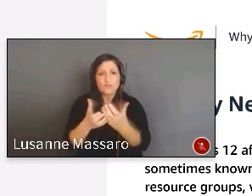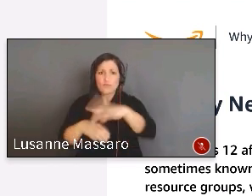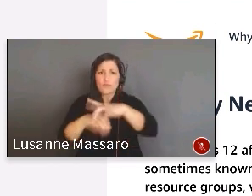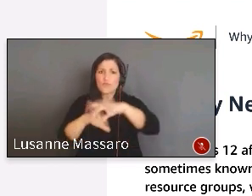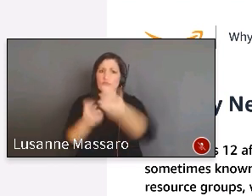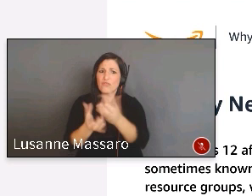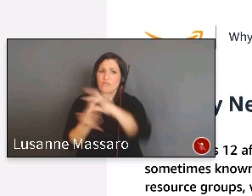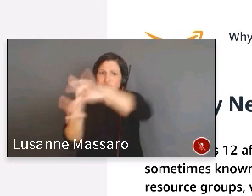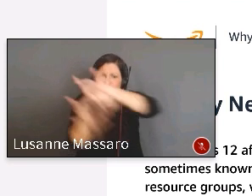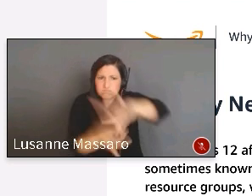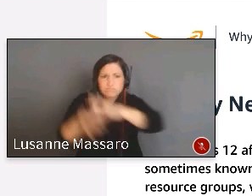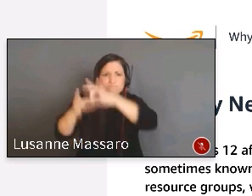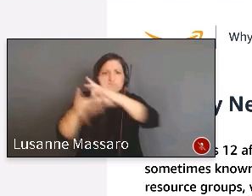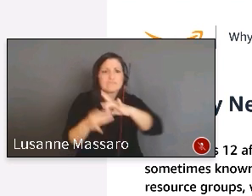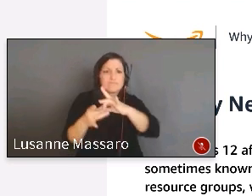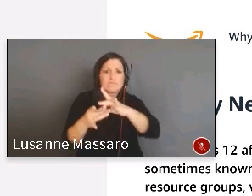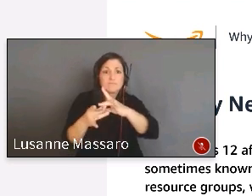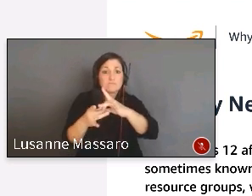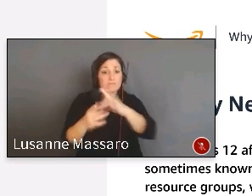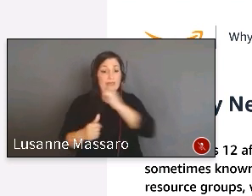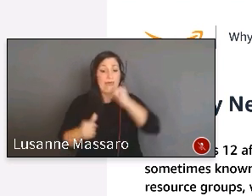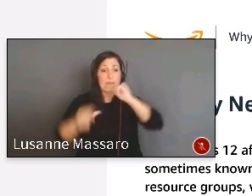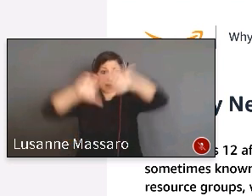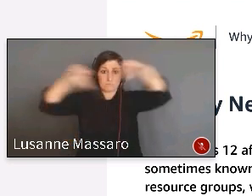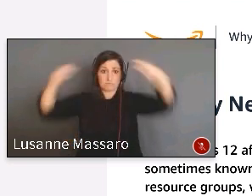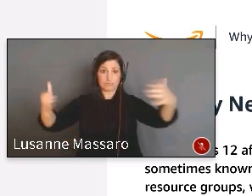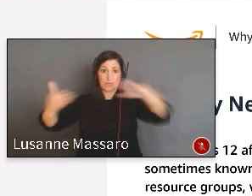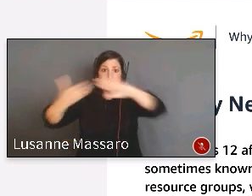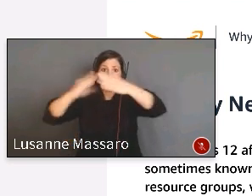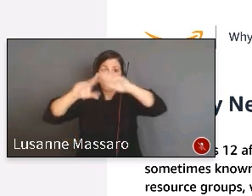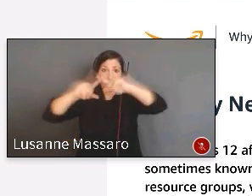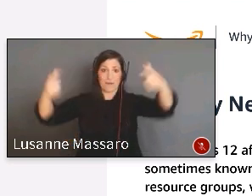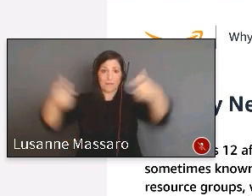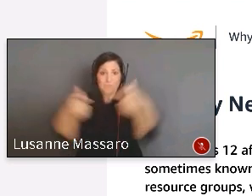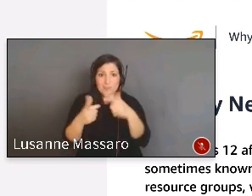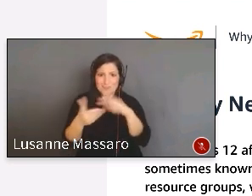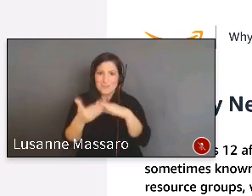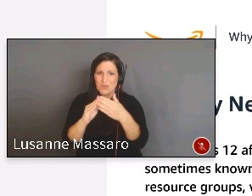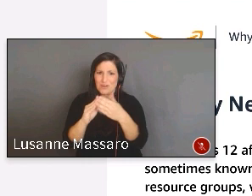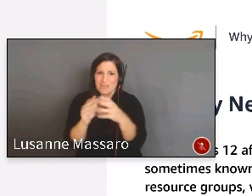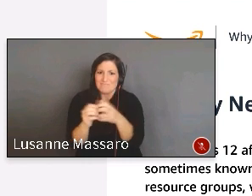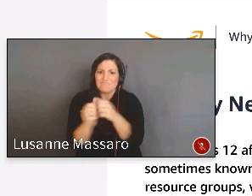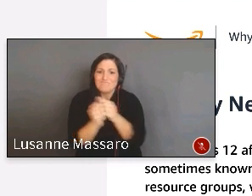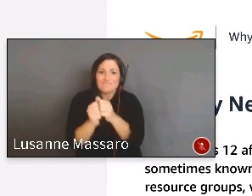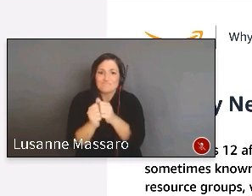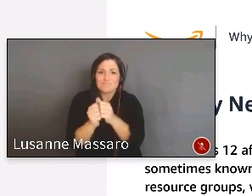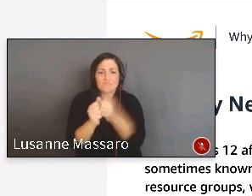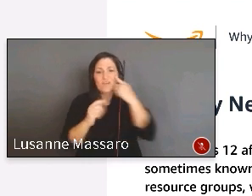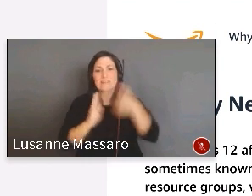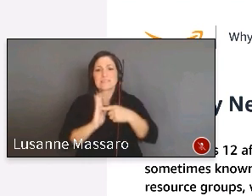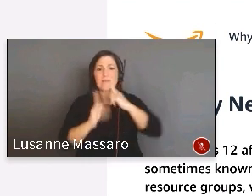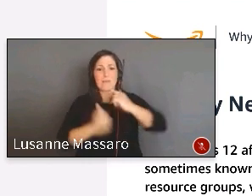a community. So, for example, I am a military spouse. The Warriors of